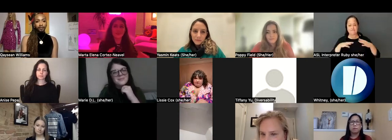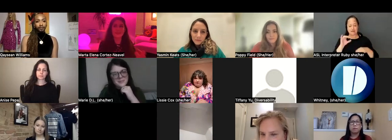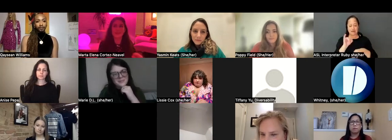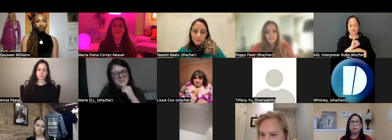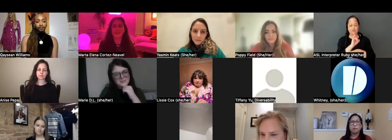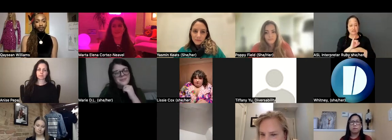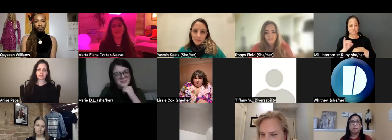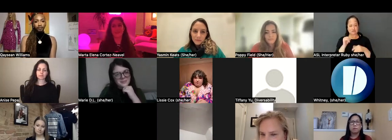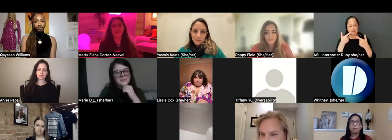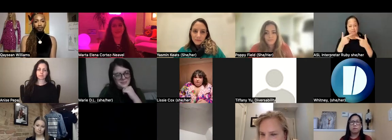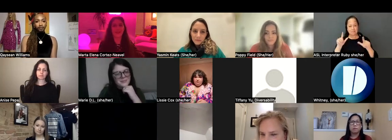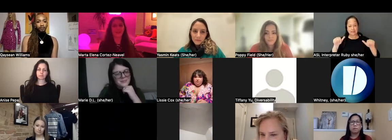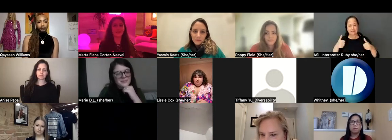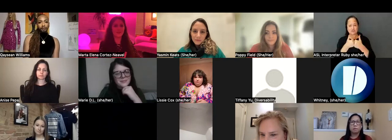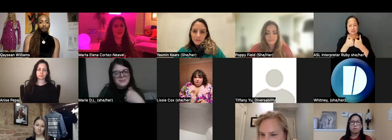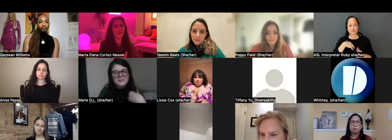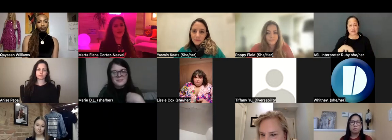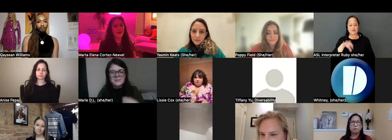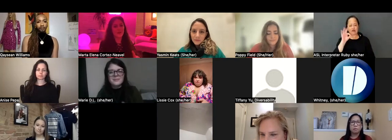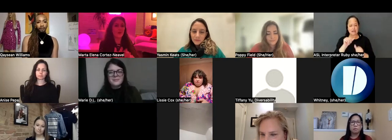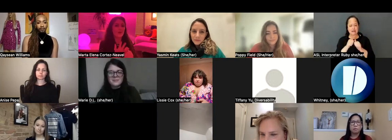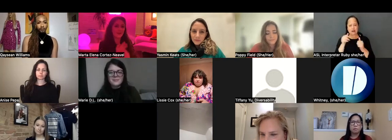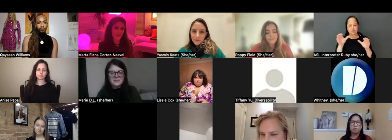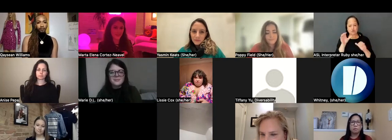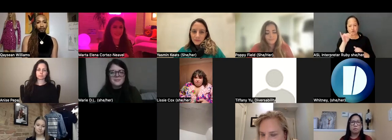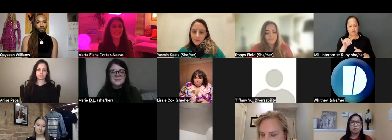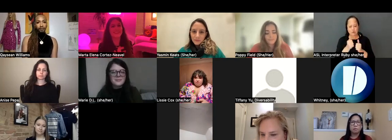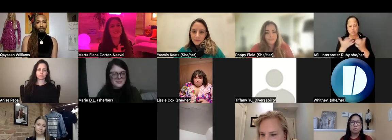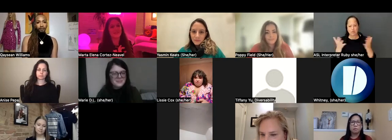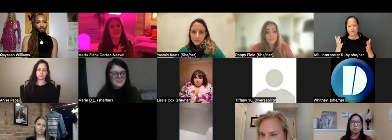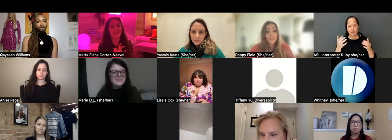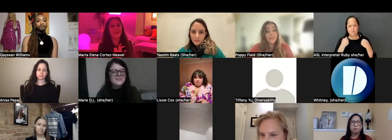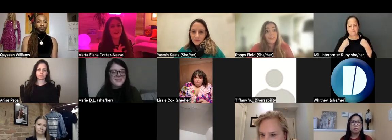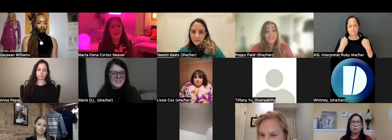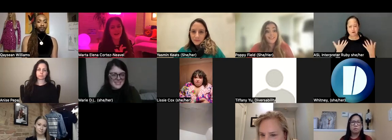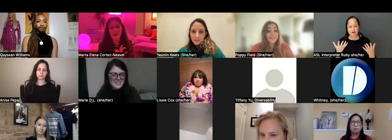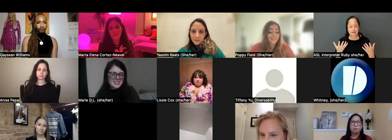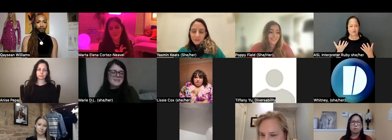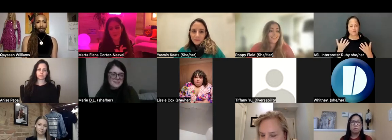the biggest challenge that I find there is like, how do you do that without burning out and like without